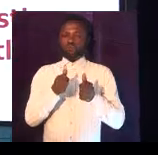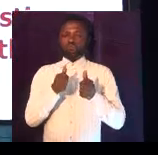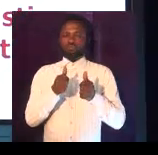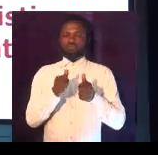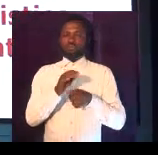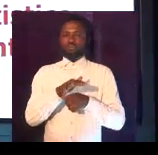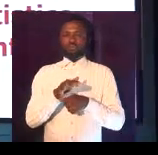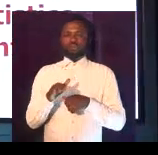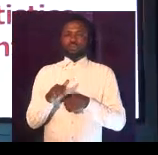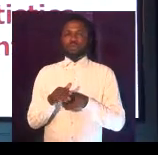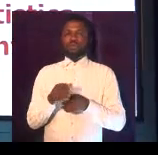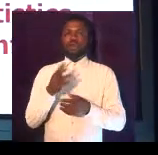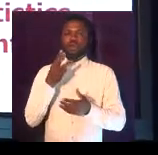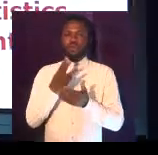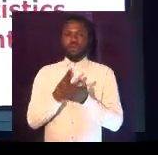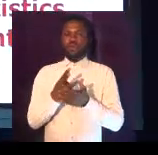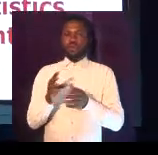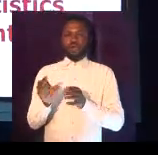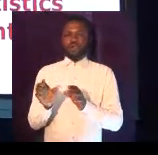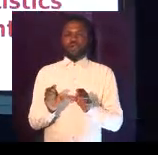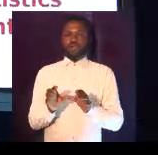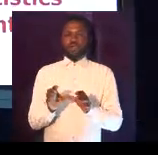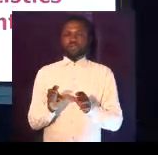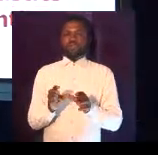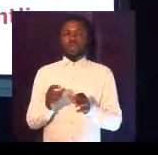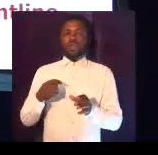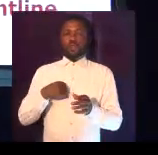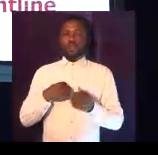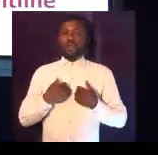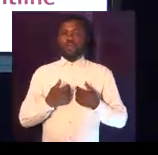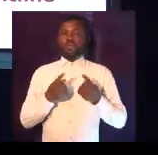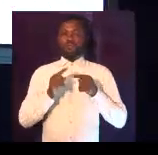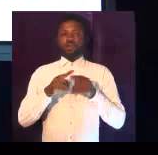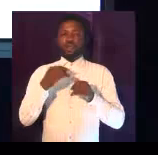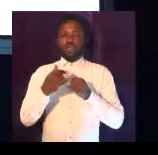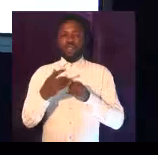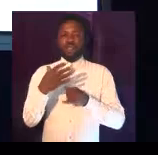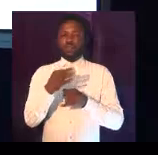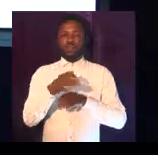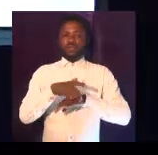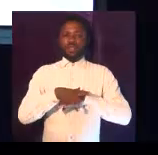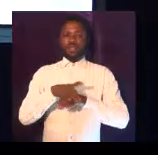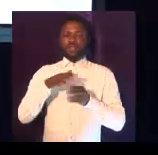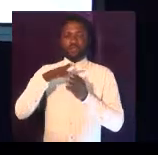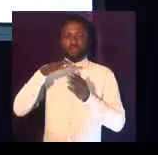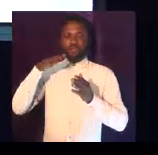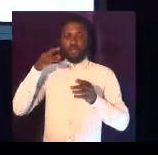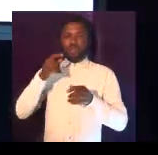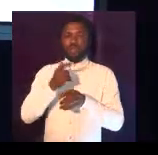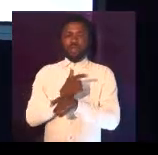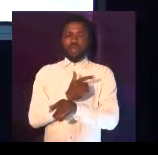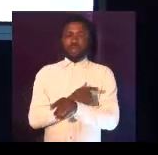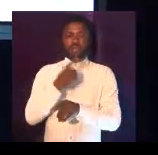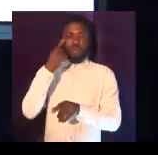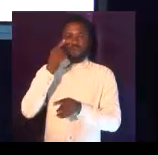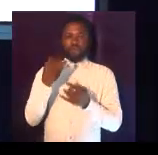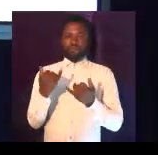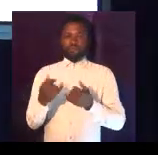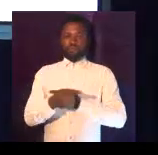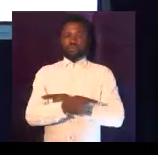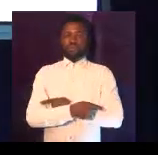Good job, you children. Well done. We have come to the end of the English Studies lesson for